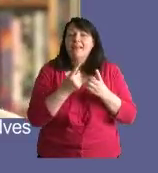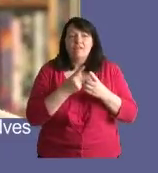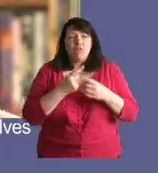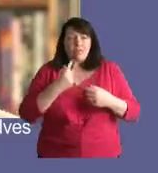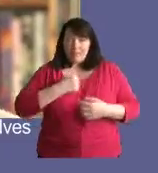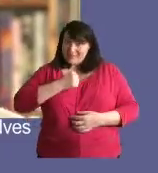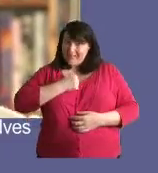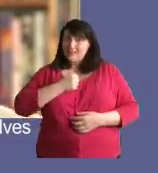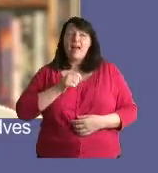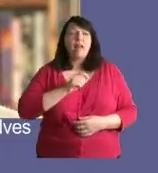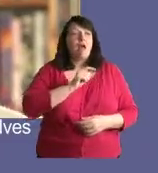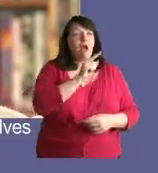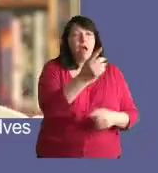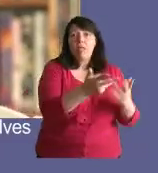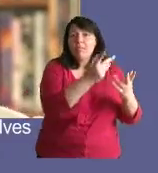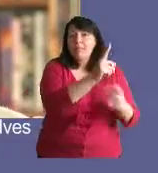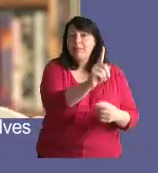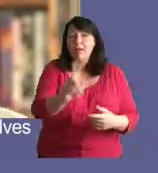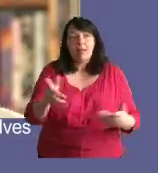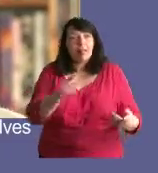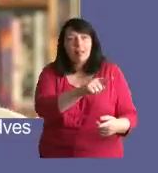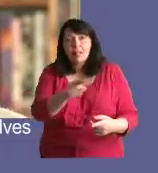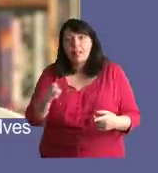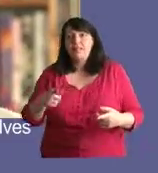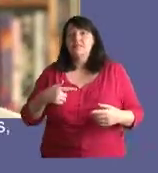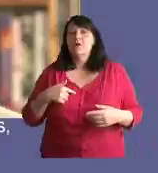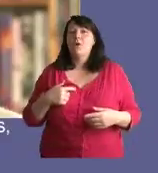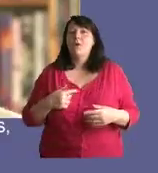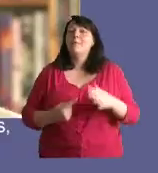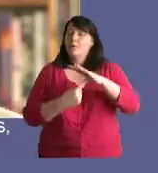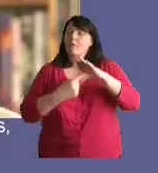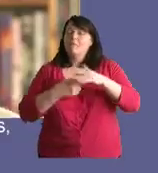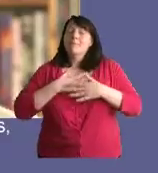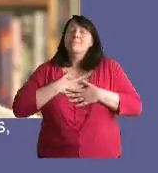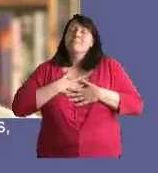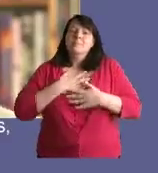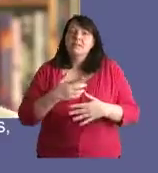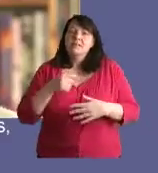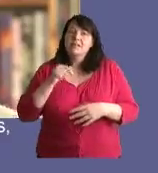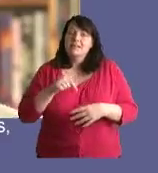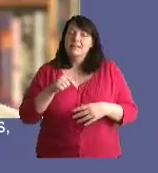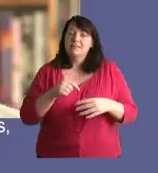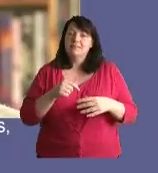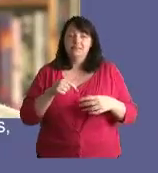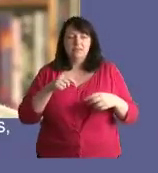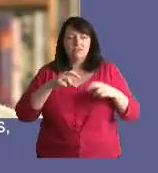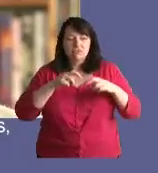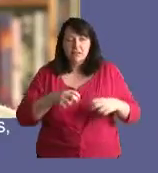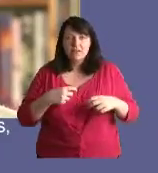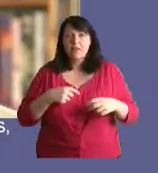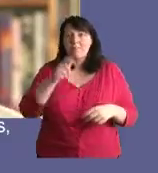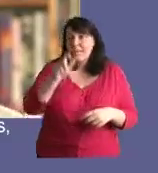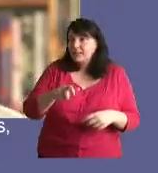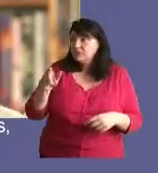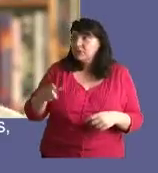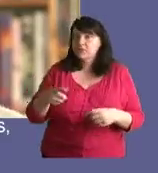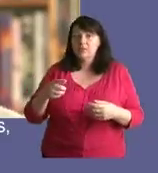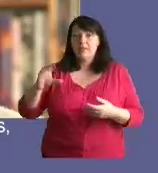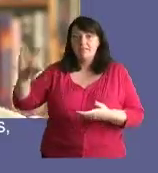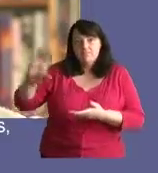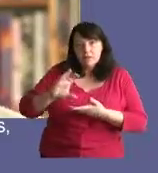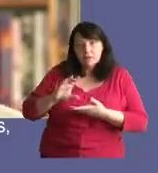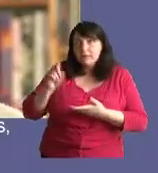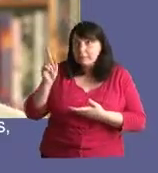other people. It's very important that there's passion in this study. The patients, everybody who's given